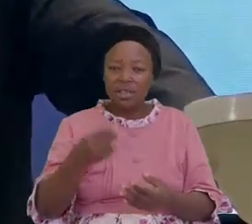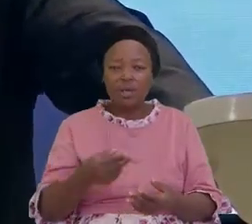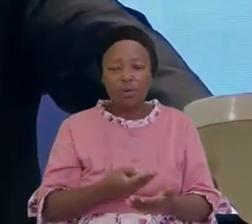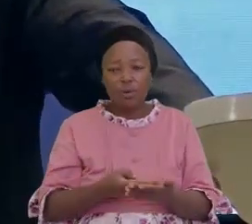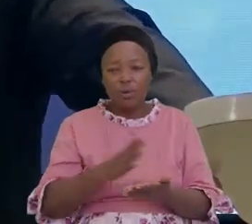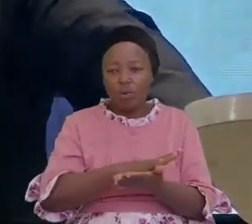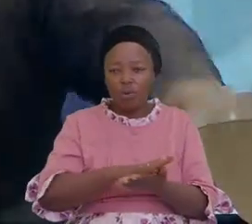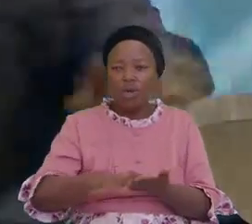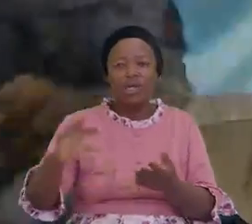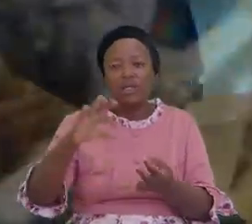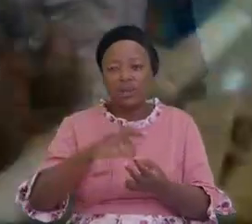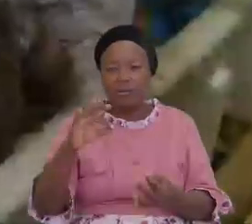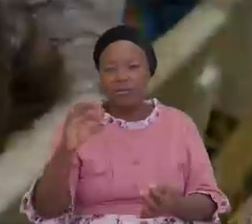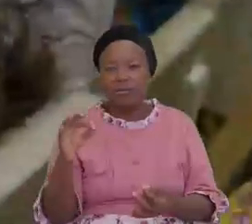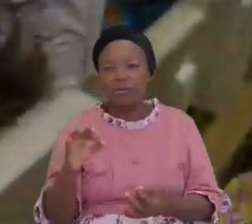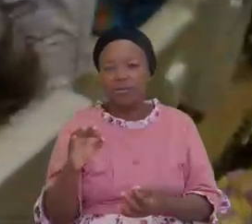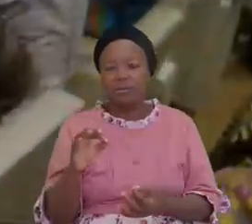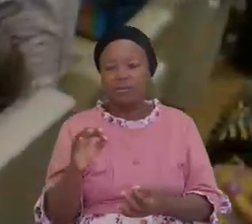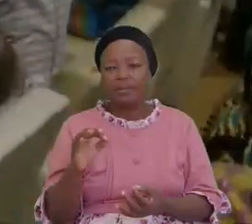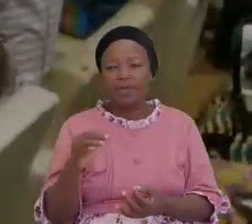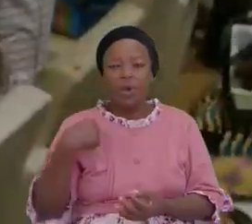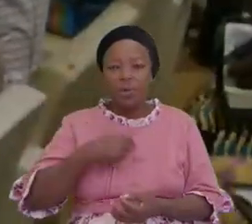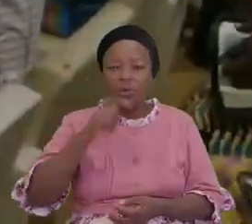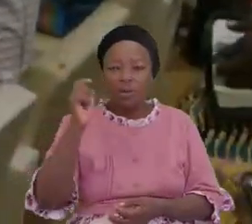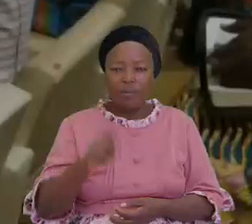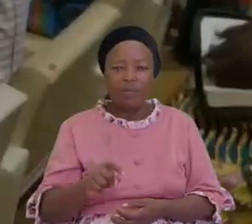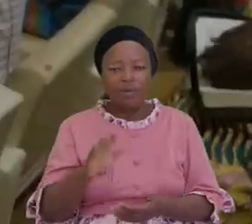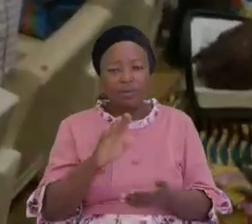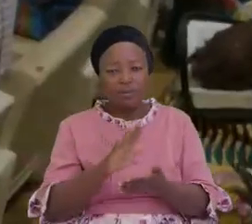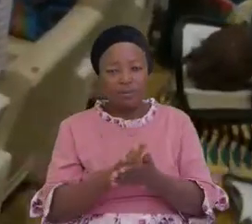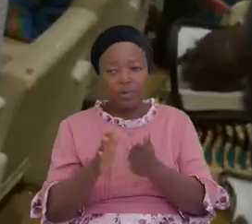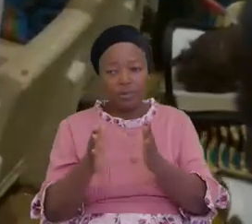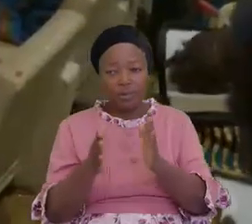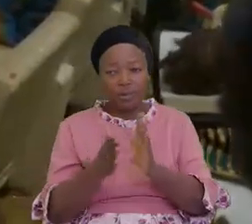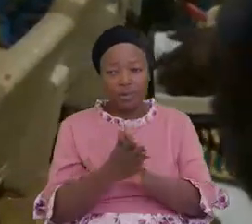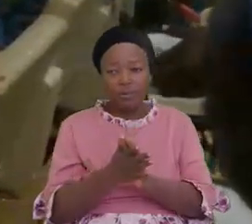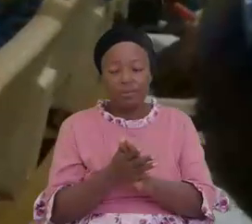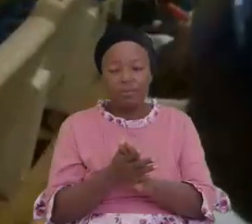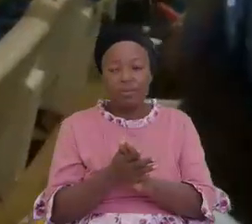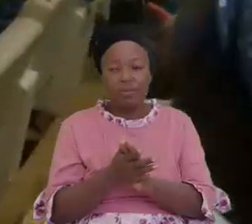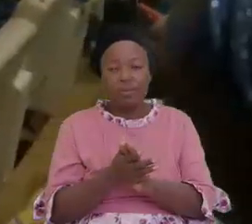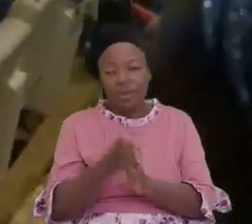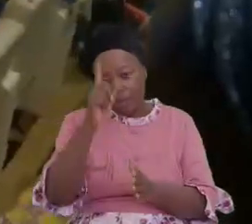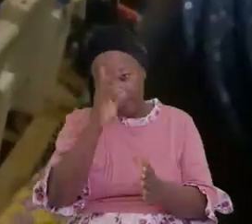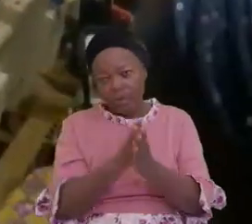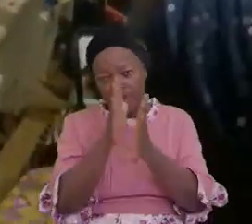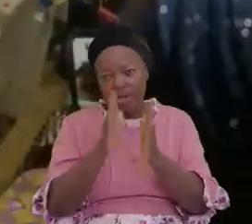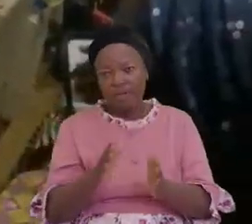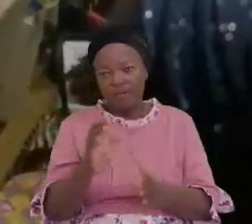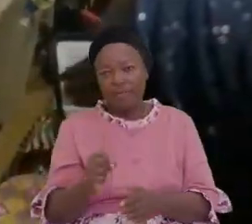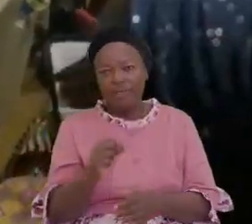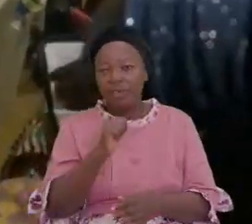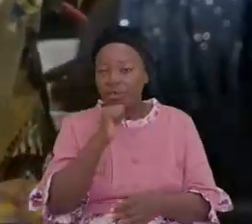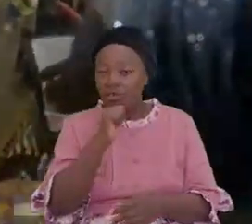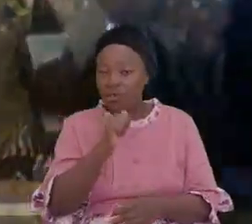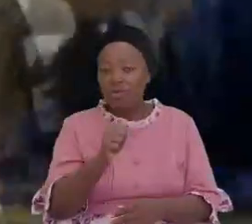Spirit. We must become saints. Not saints in a statue that is